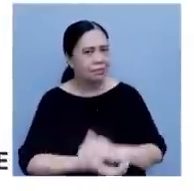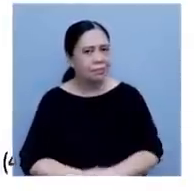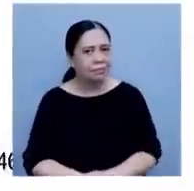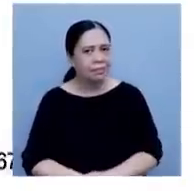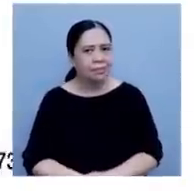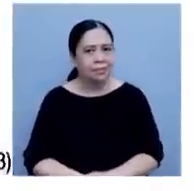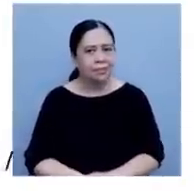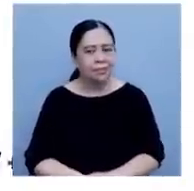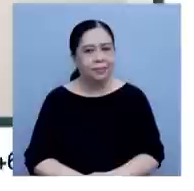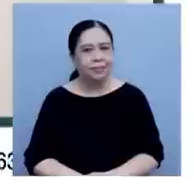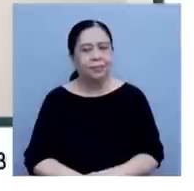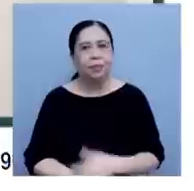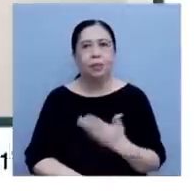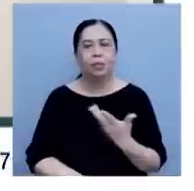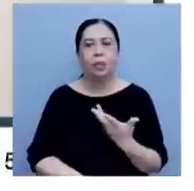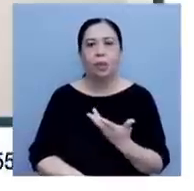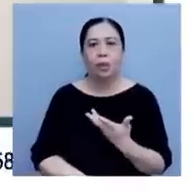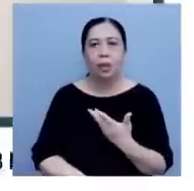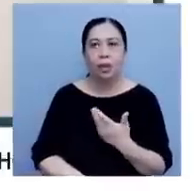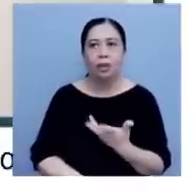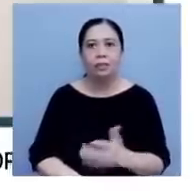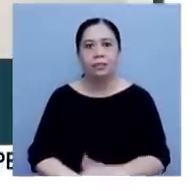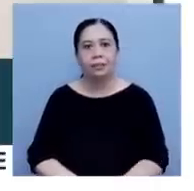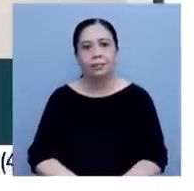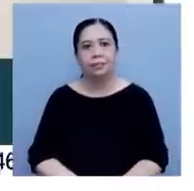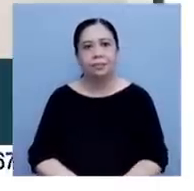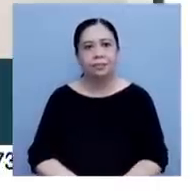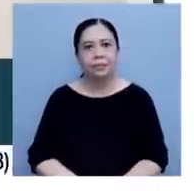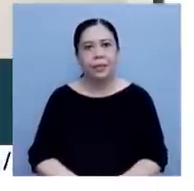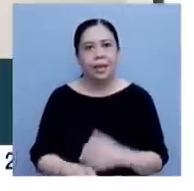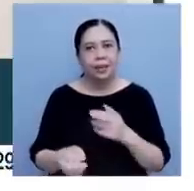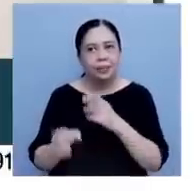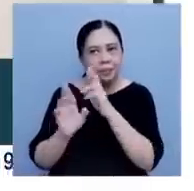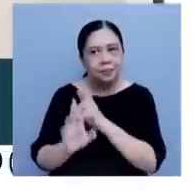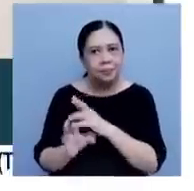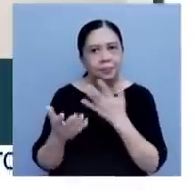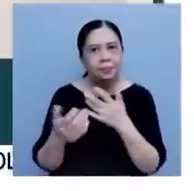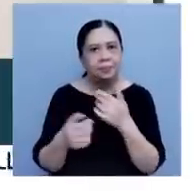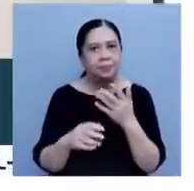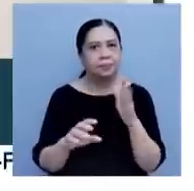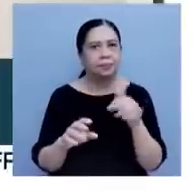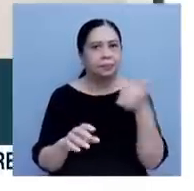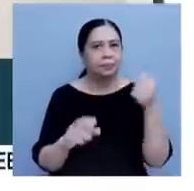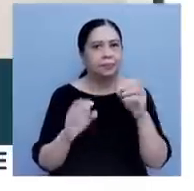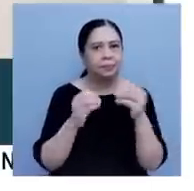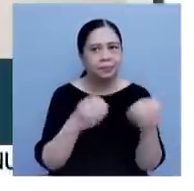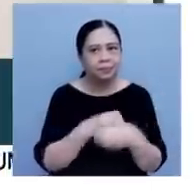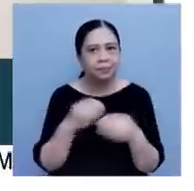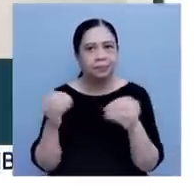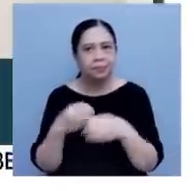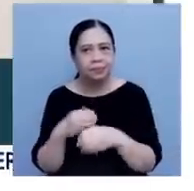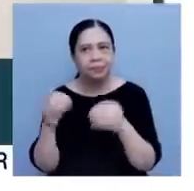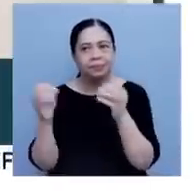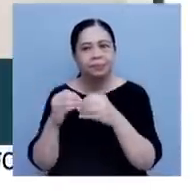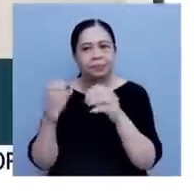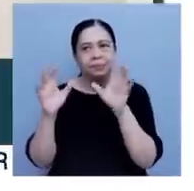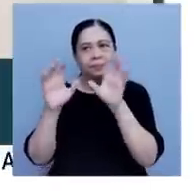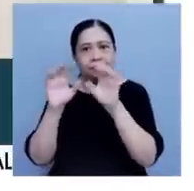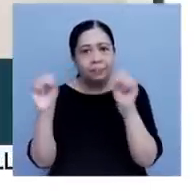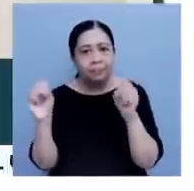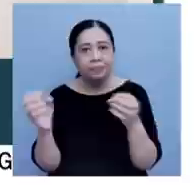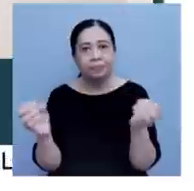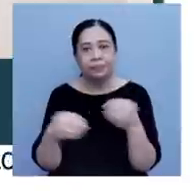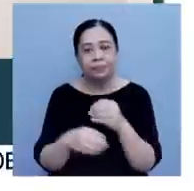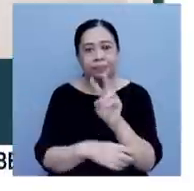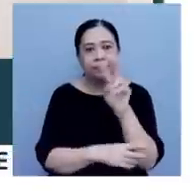Well, the extension of parliamentary courtesy to the office of the president and the office of the